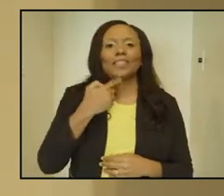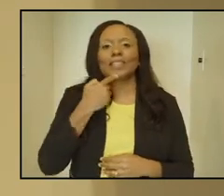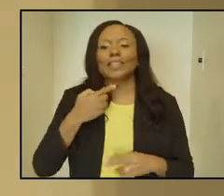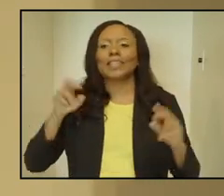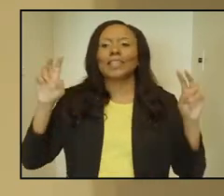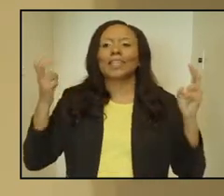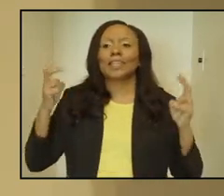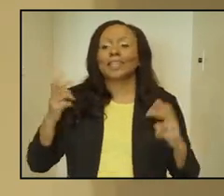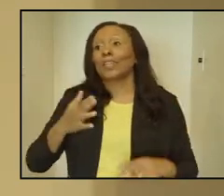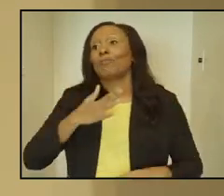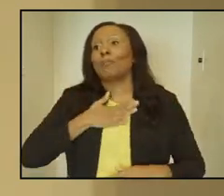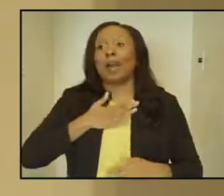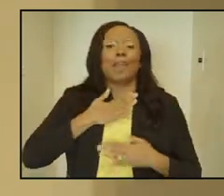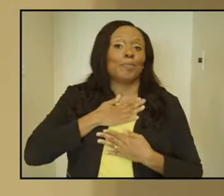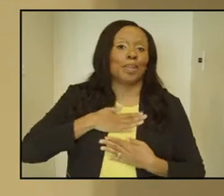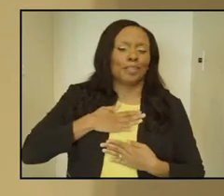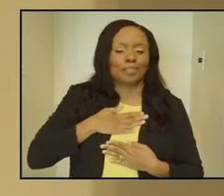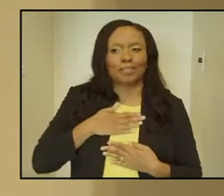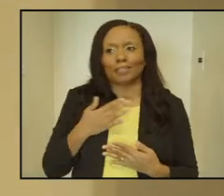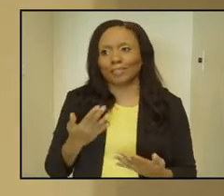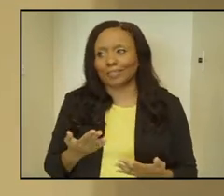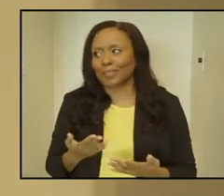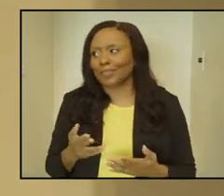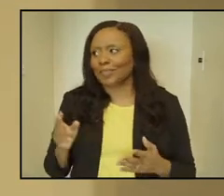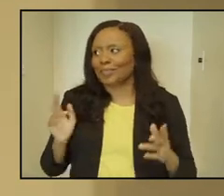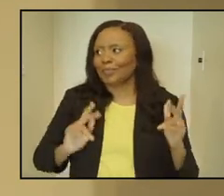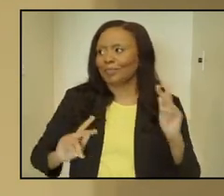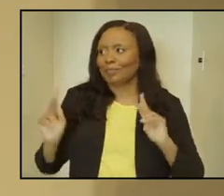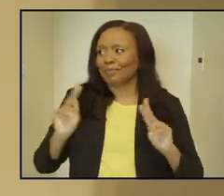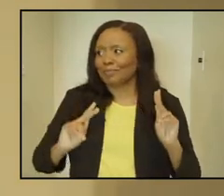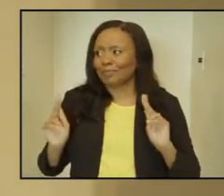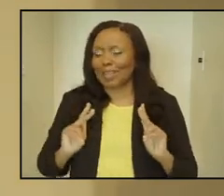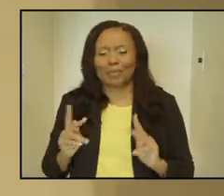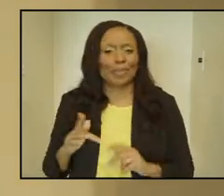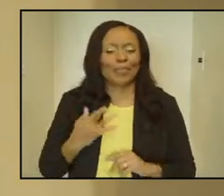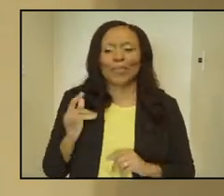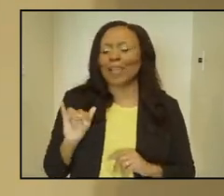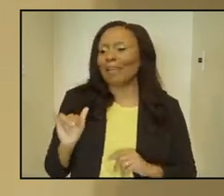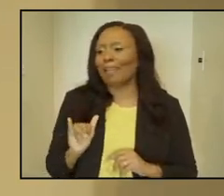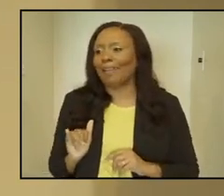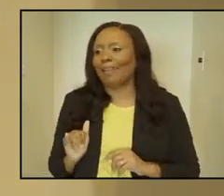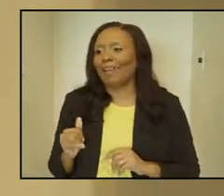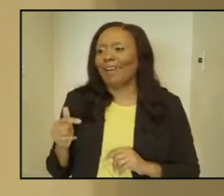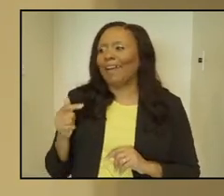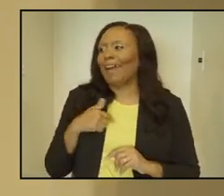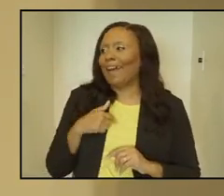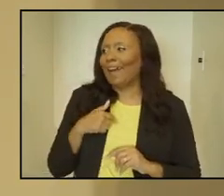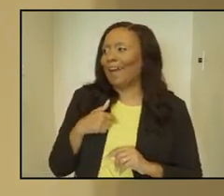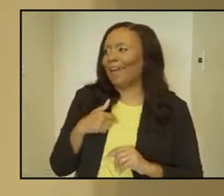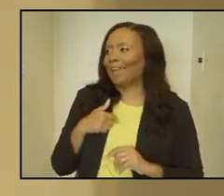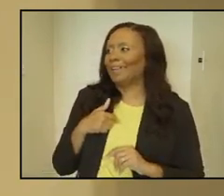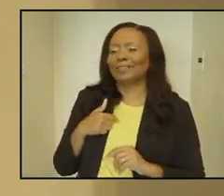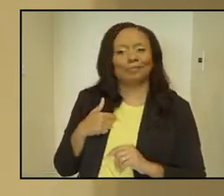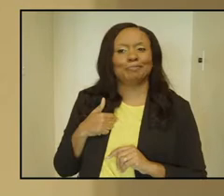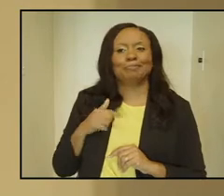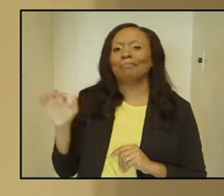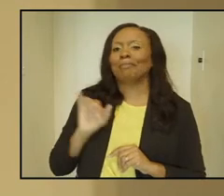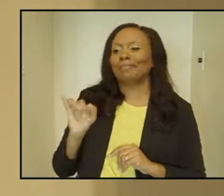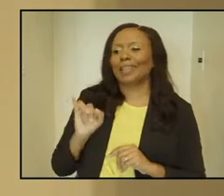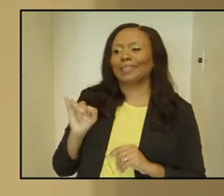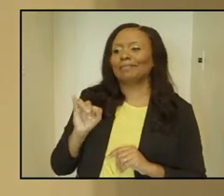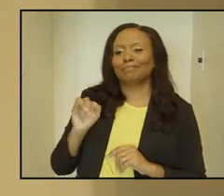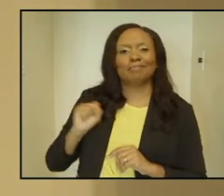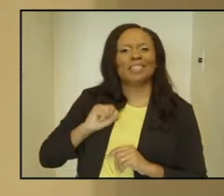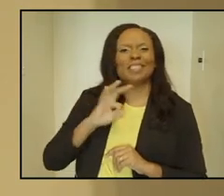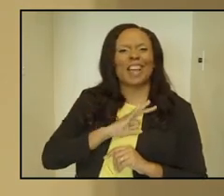then people would really believe that I have a choir singing from the same hymn sheet. But given the